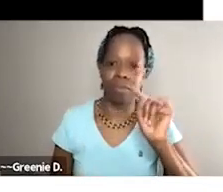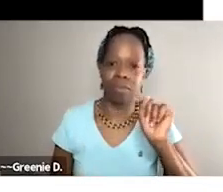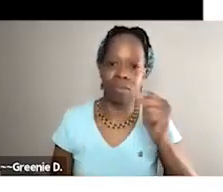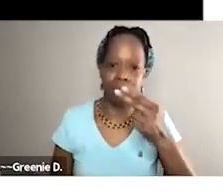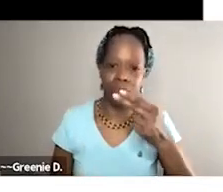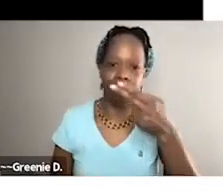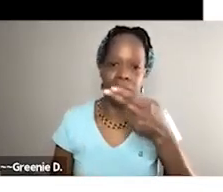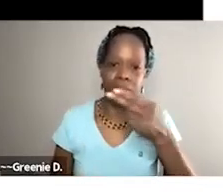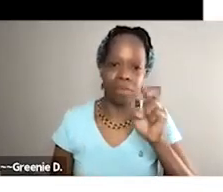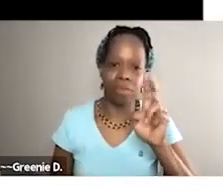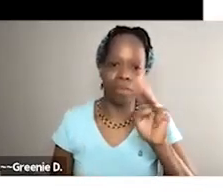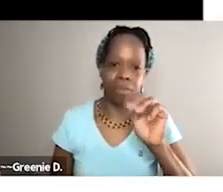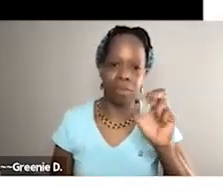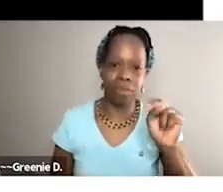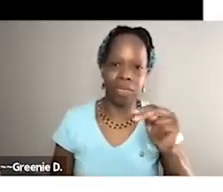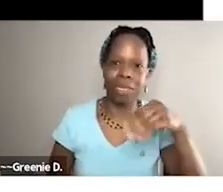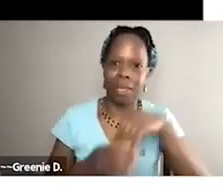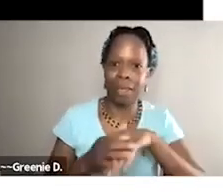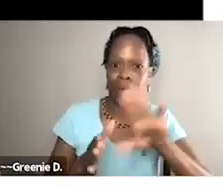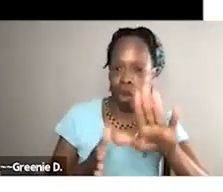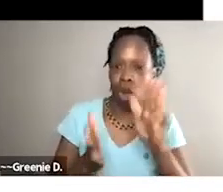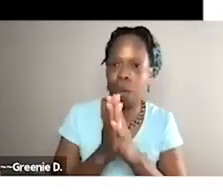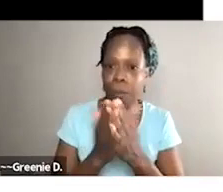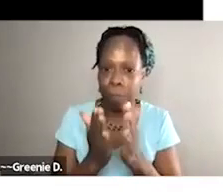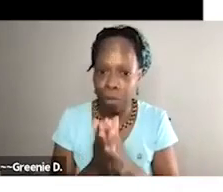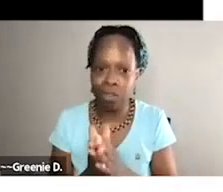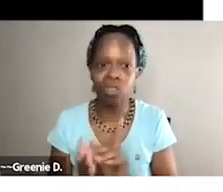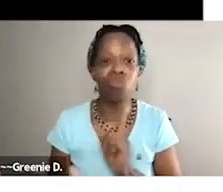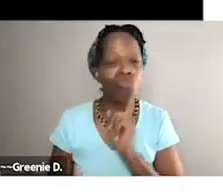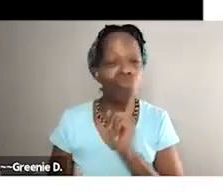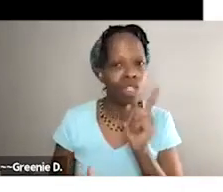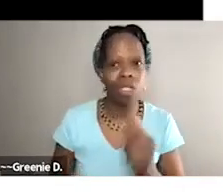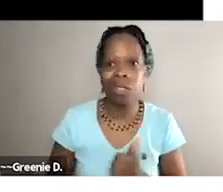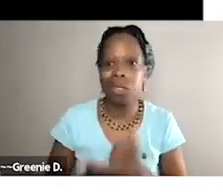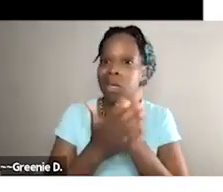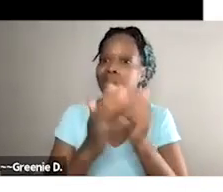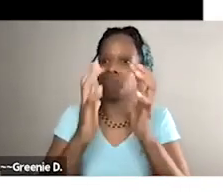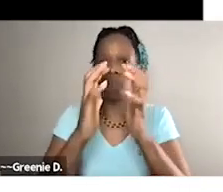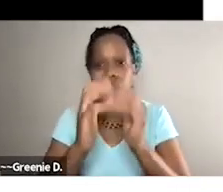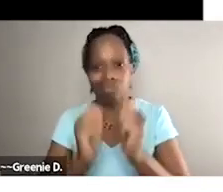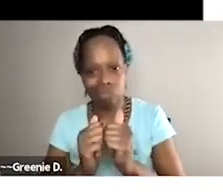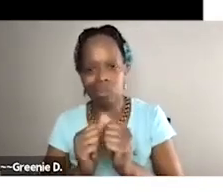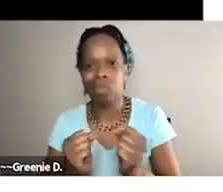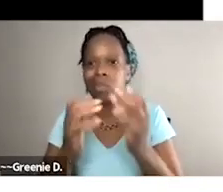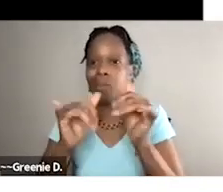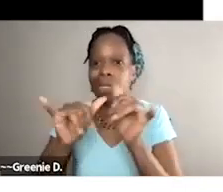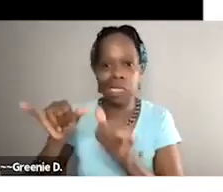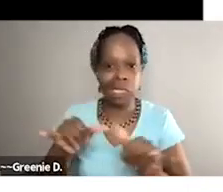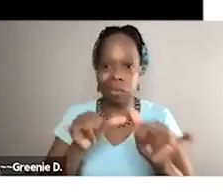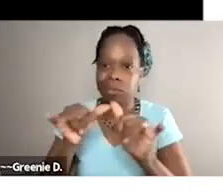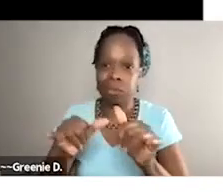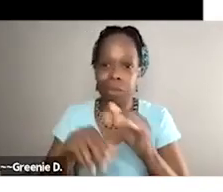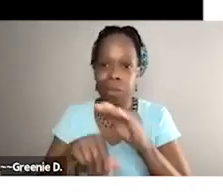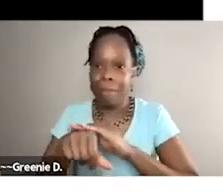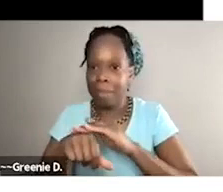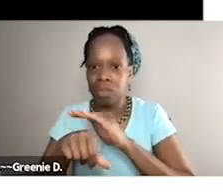and the stigma and all those different things that are associated with disability, and has been at the forefront of the disability rights movement.